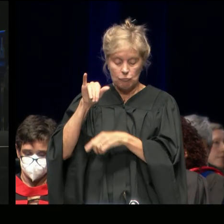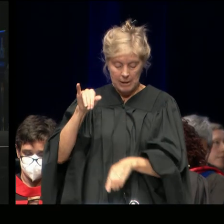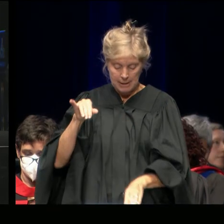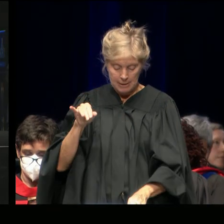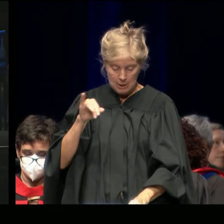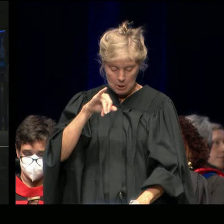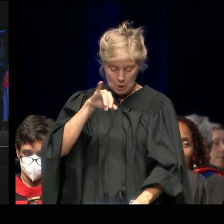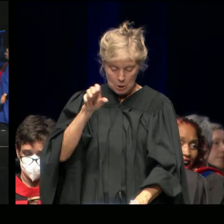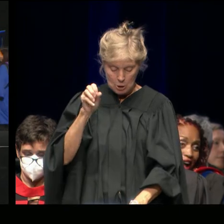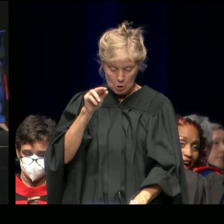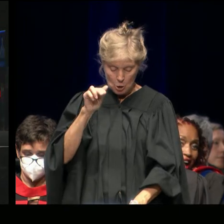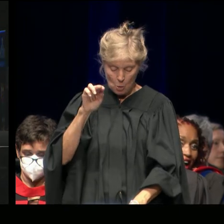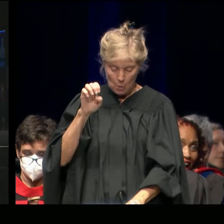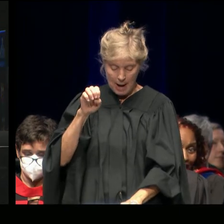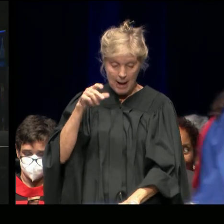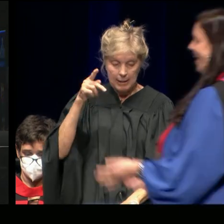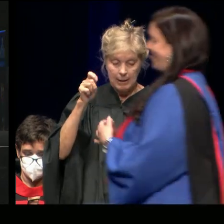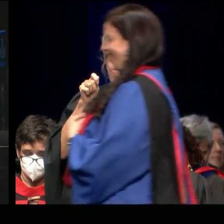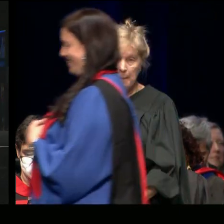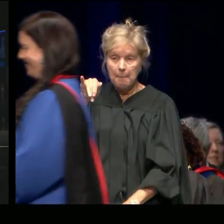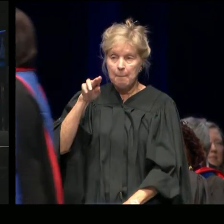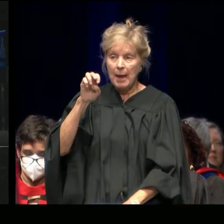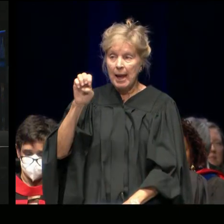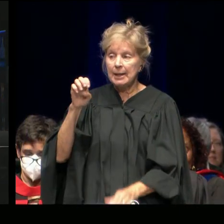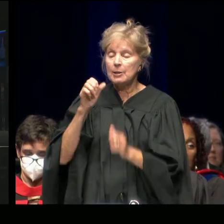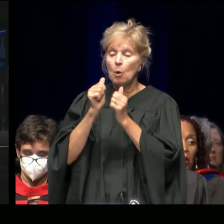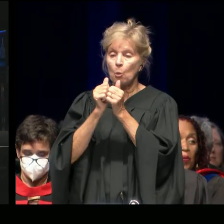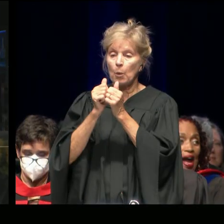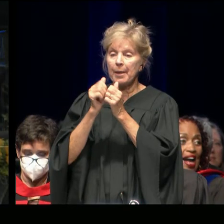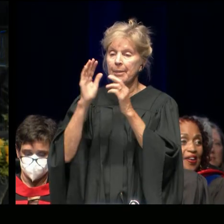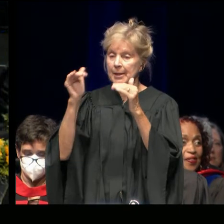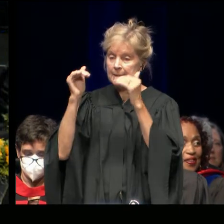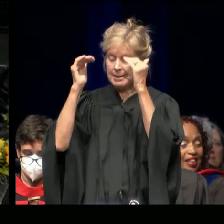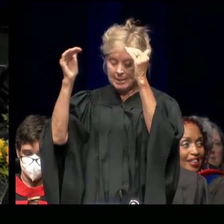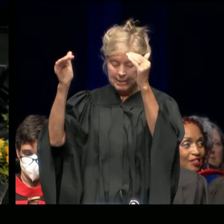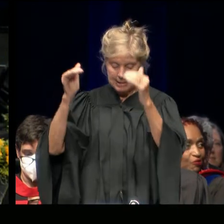Joanne Payne with distinction.